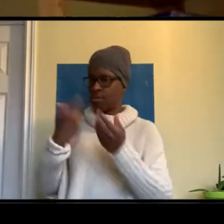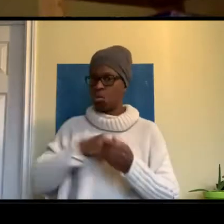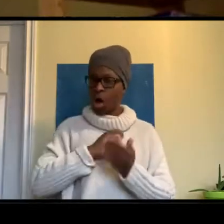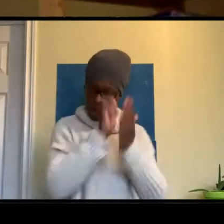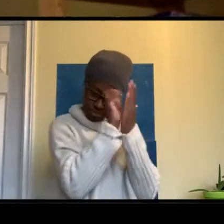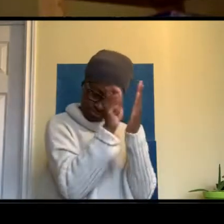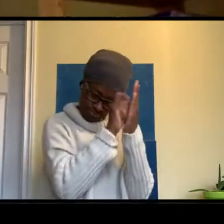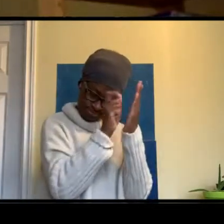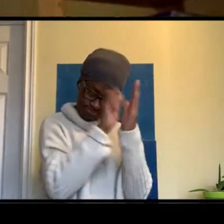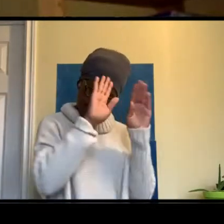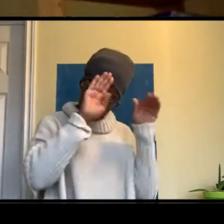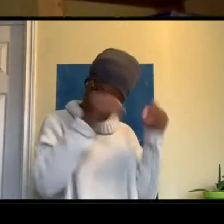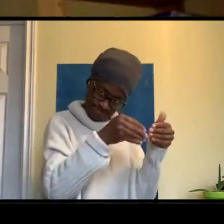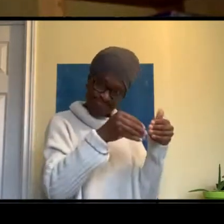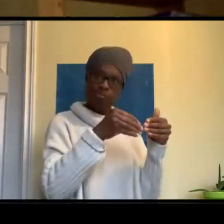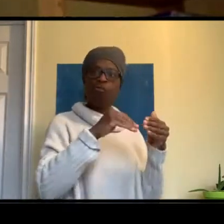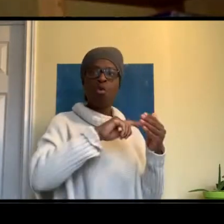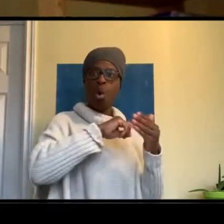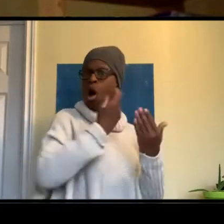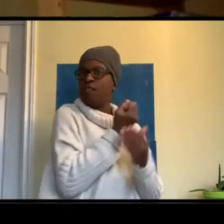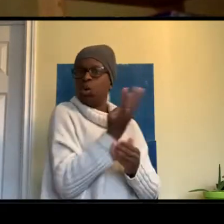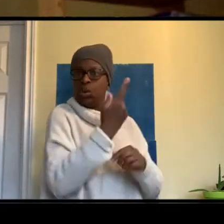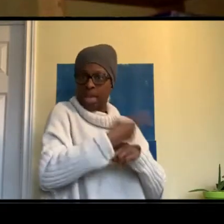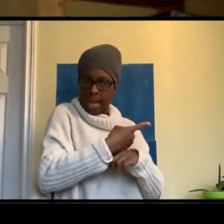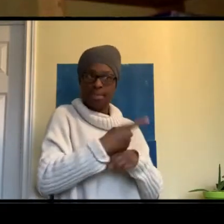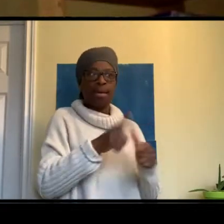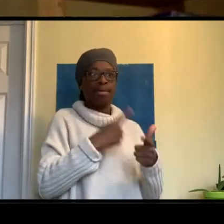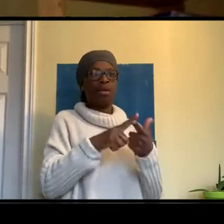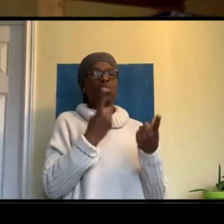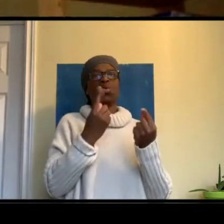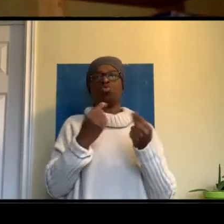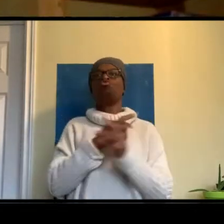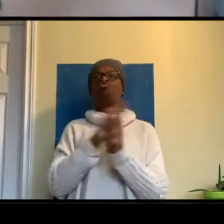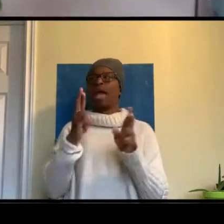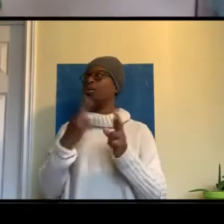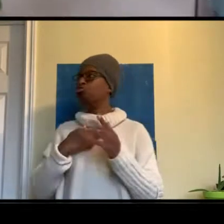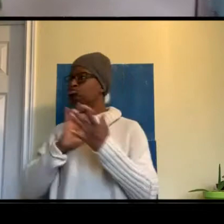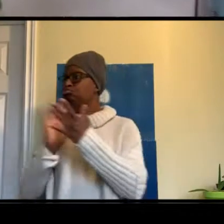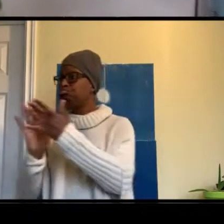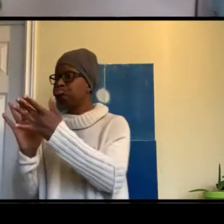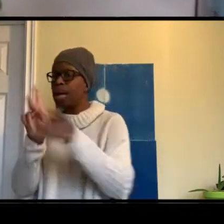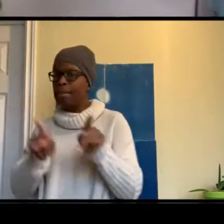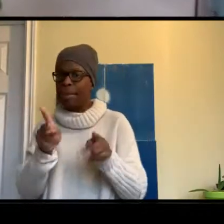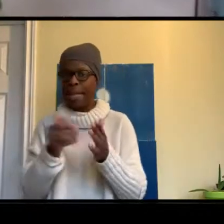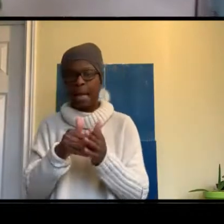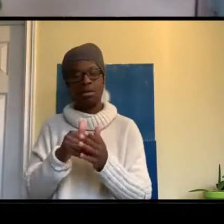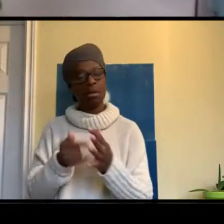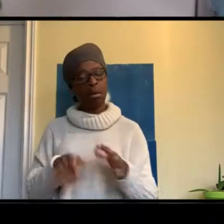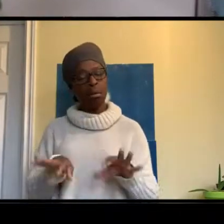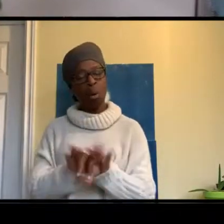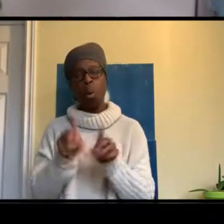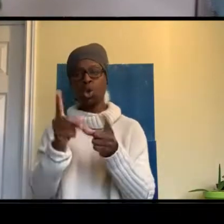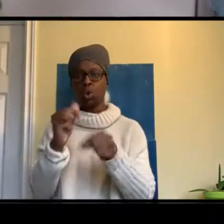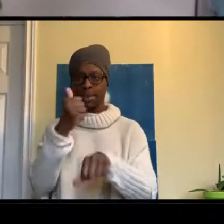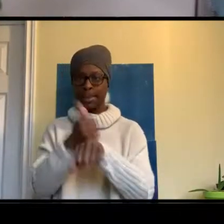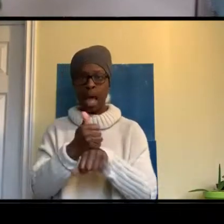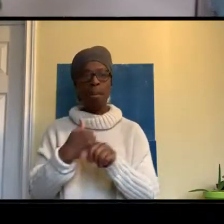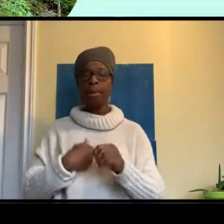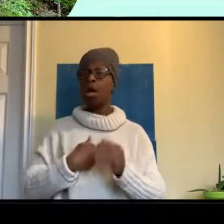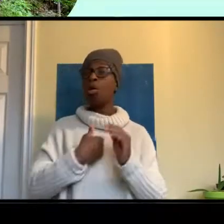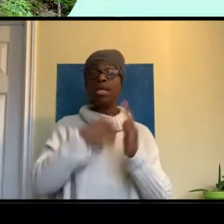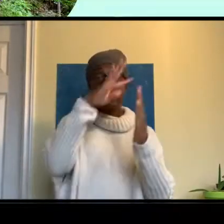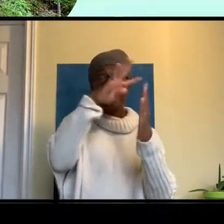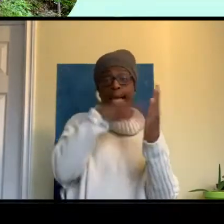said for setting some boundaries for yourself as well. Yeah. All right, so we're going to talk now about tools for